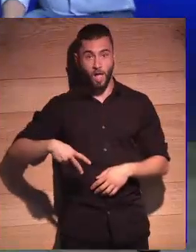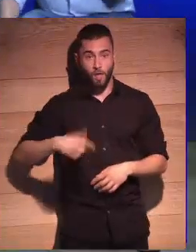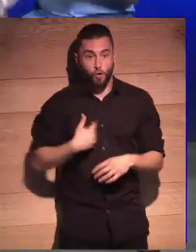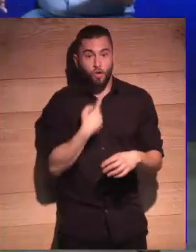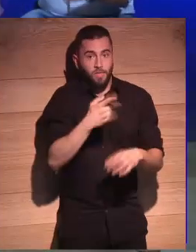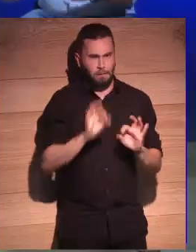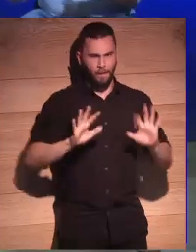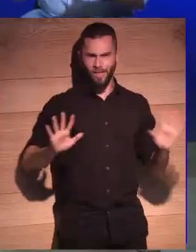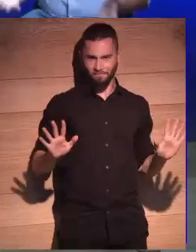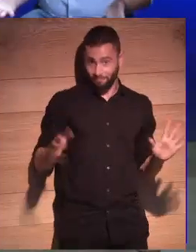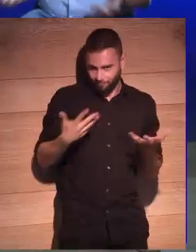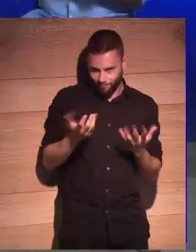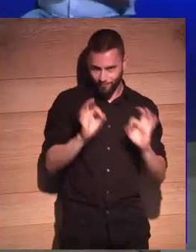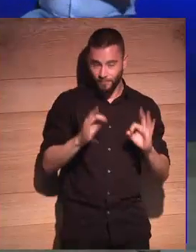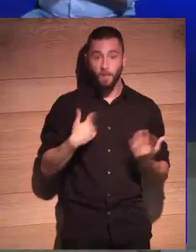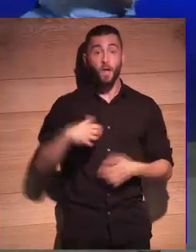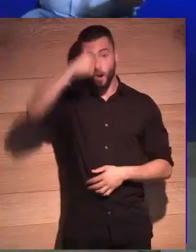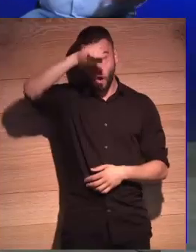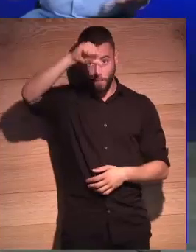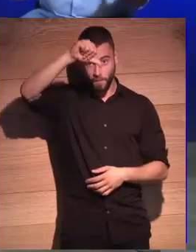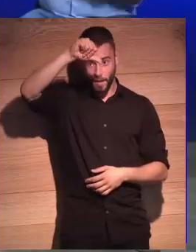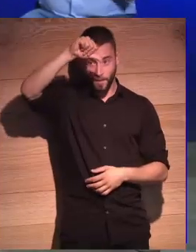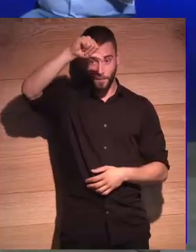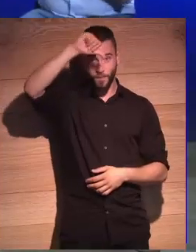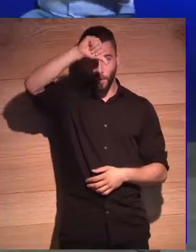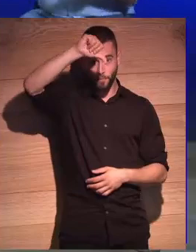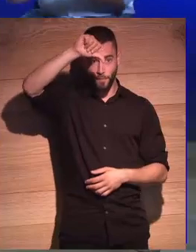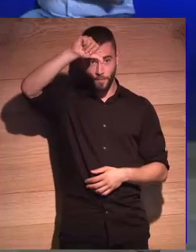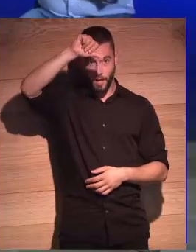Yeah, no offense, but